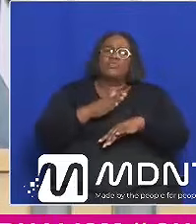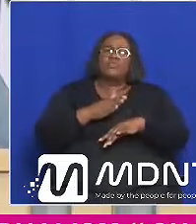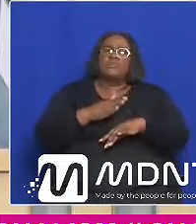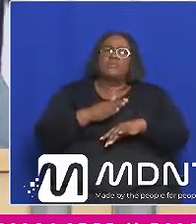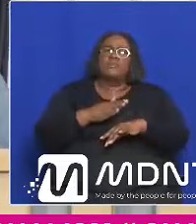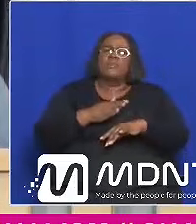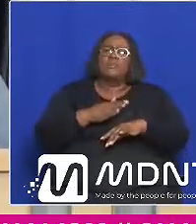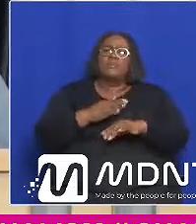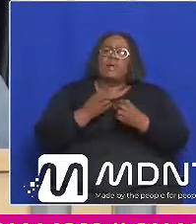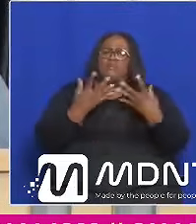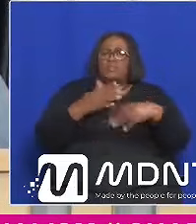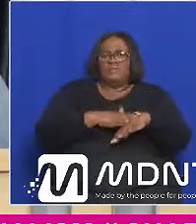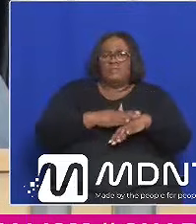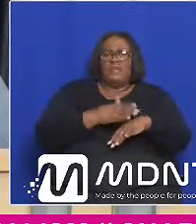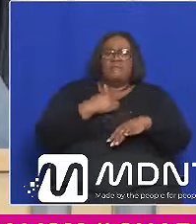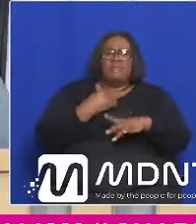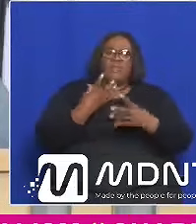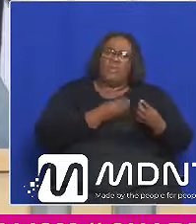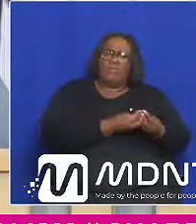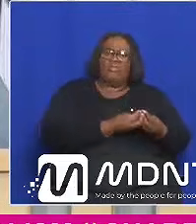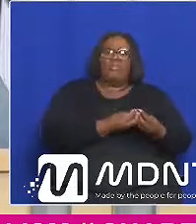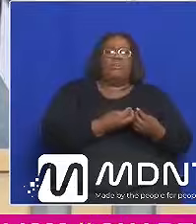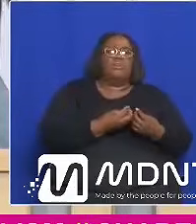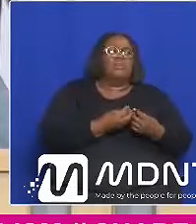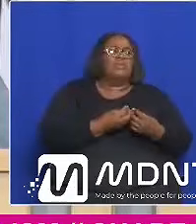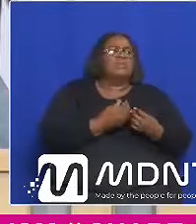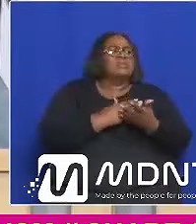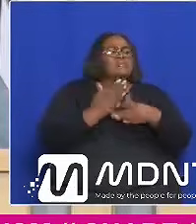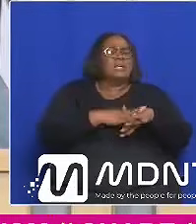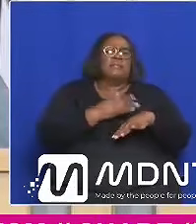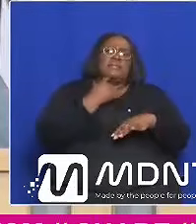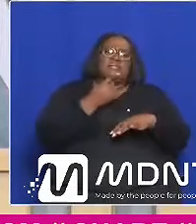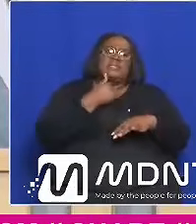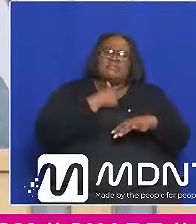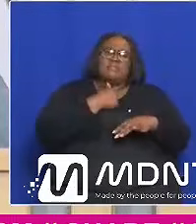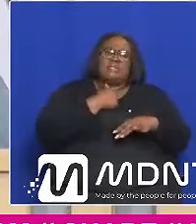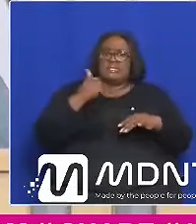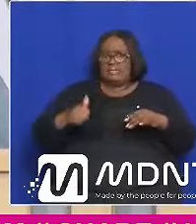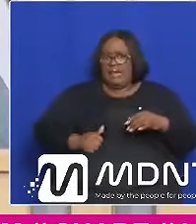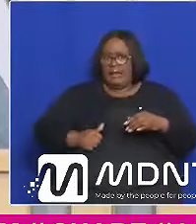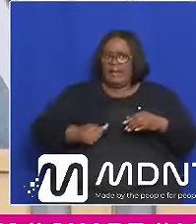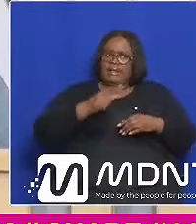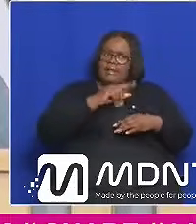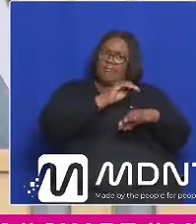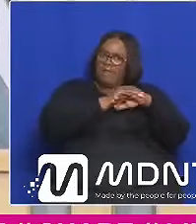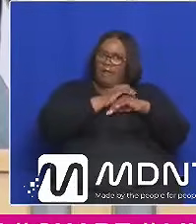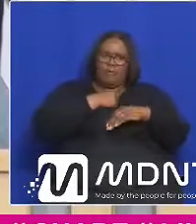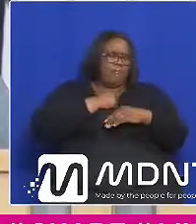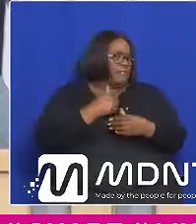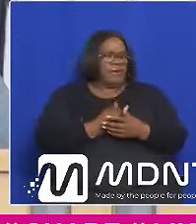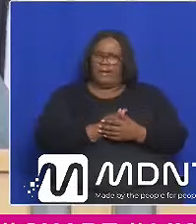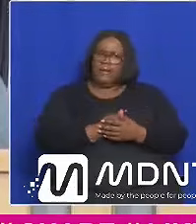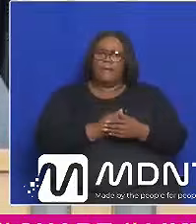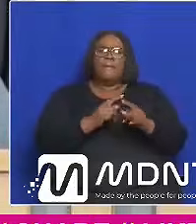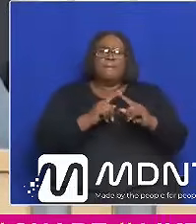he even called me a son, but he was not my friend. That's what I said. But I said also that I didn't